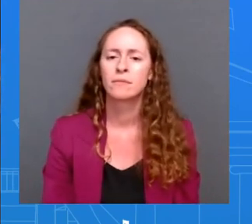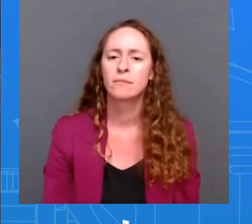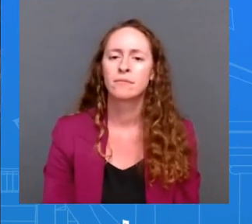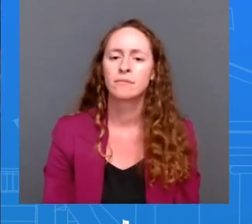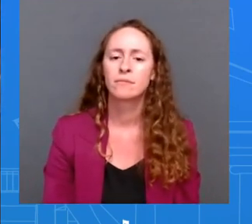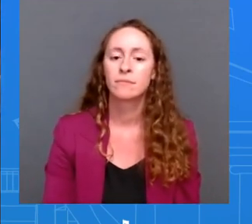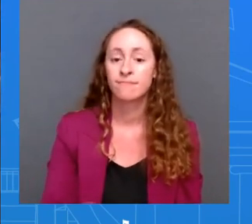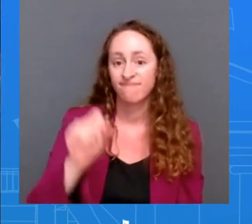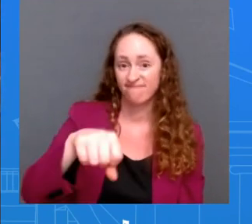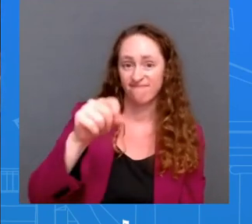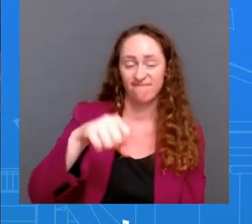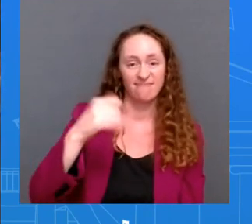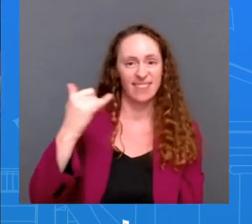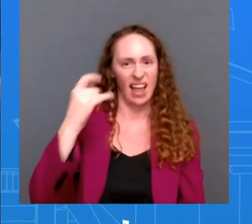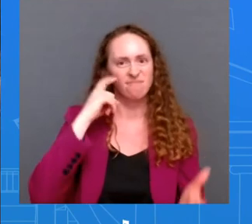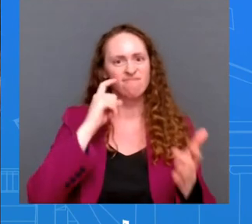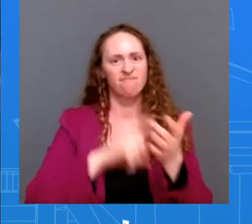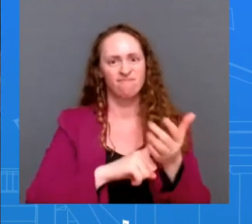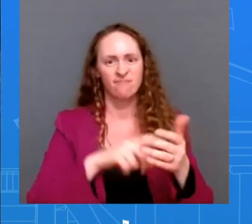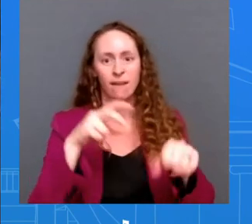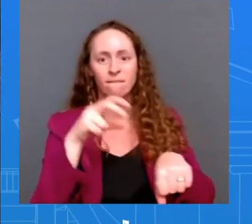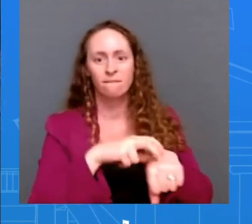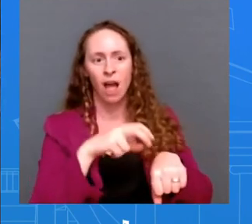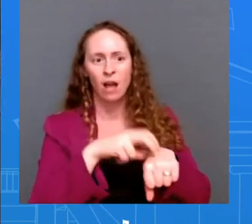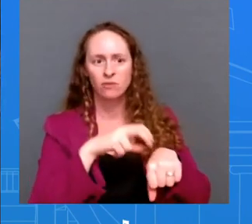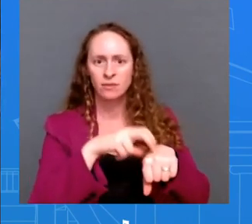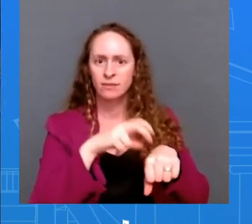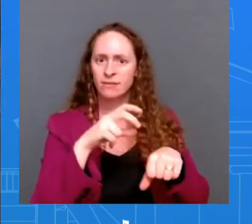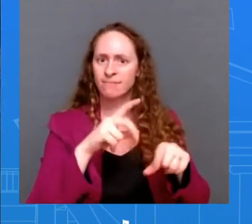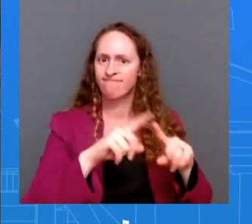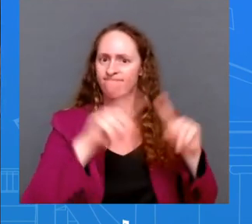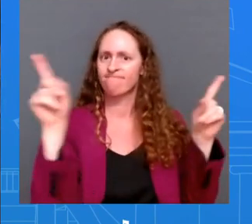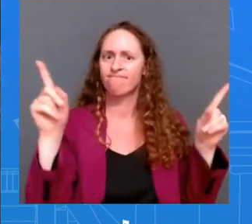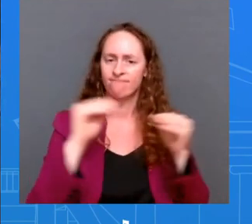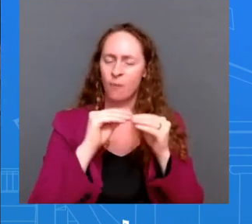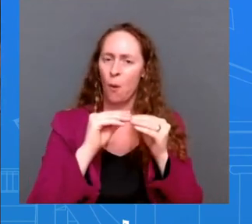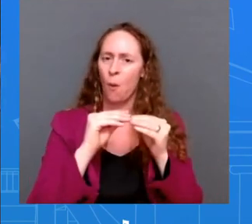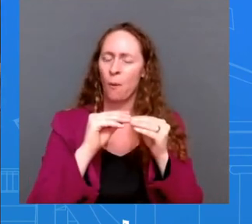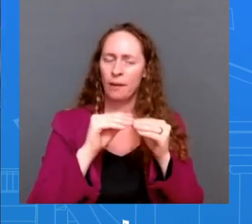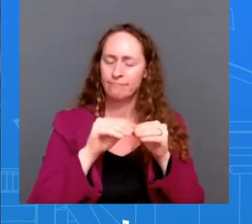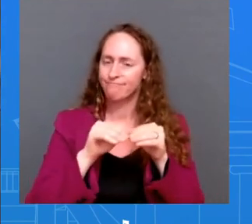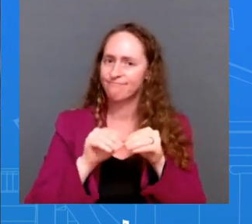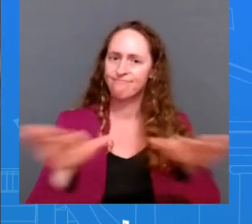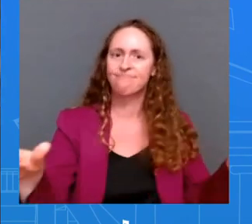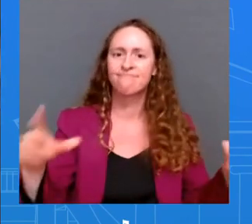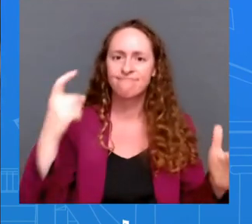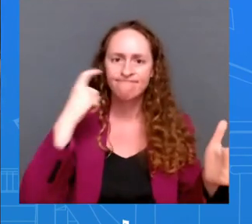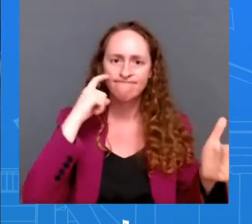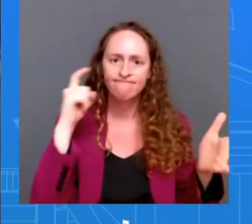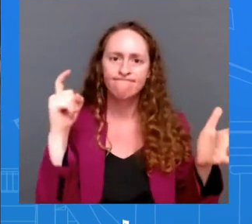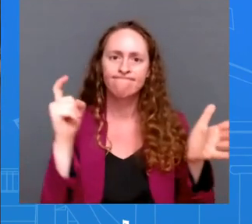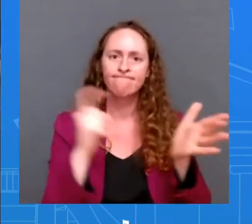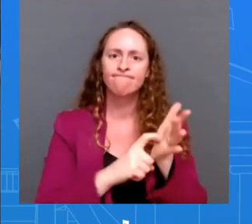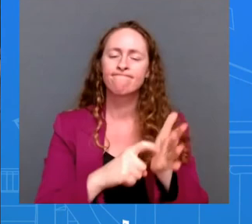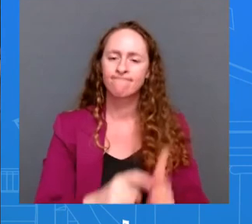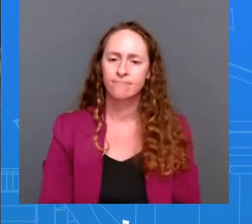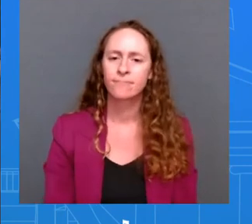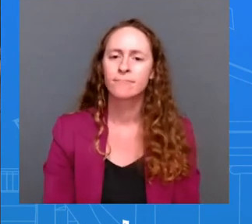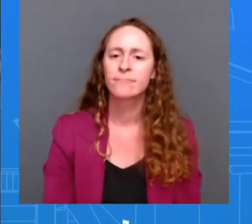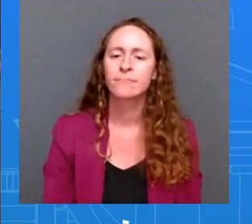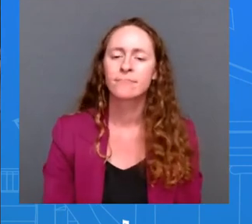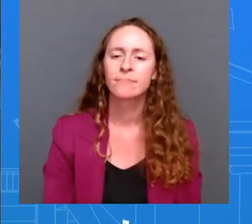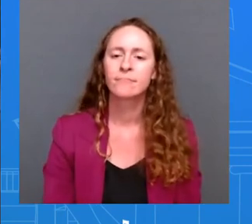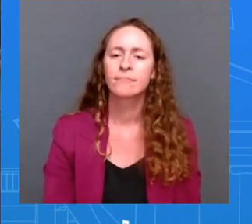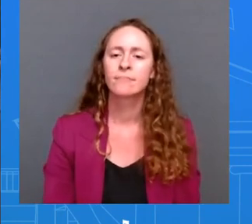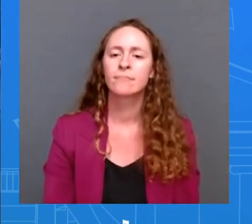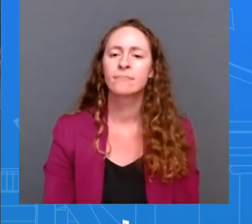spreading very quickly. One of the criticisms during the baby formula shortage was that the president acknowledged later that he didn't realize at the time how bad